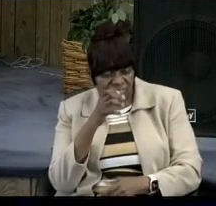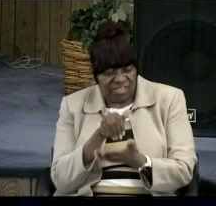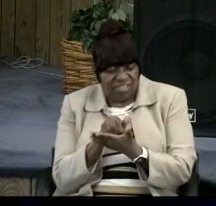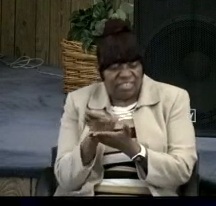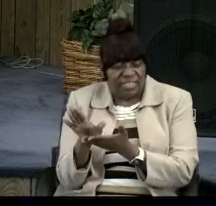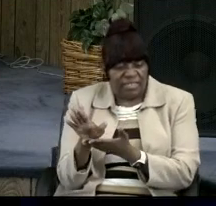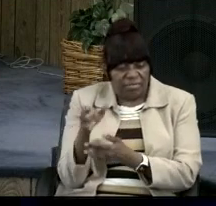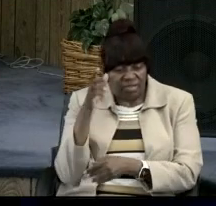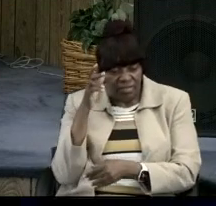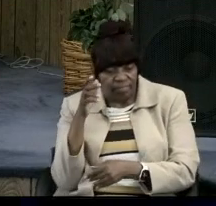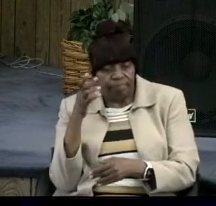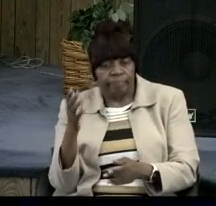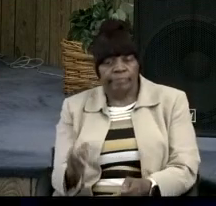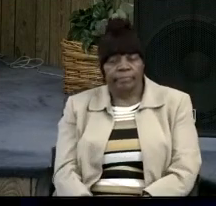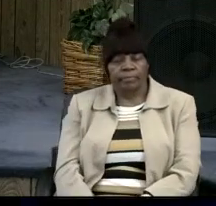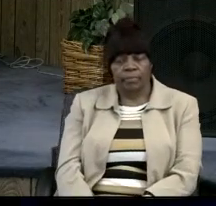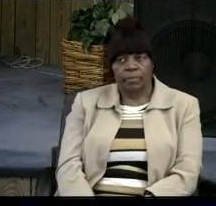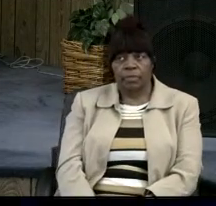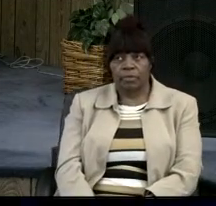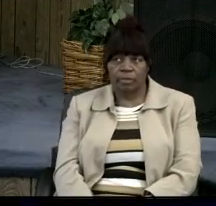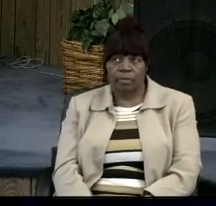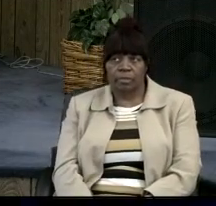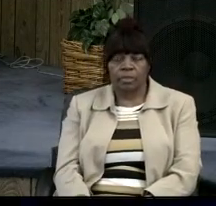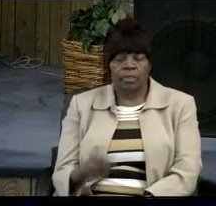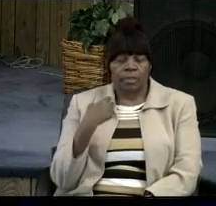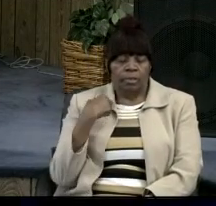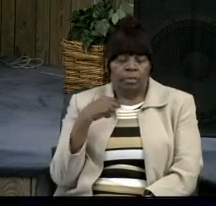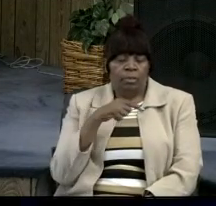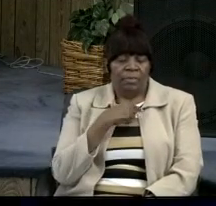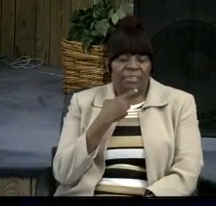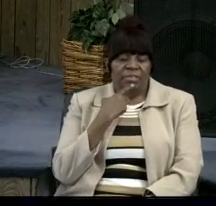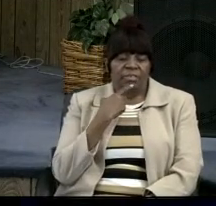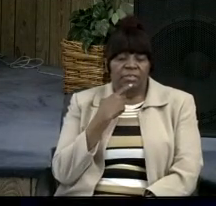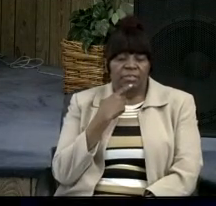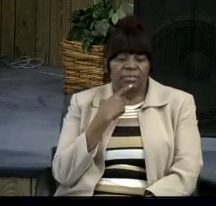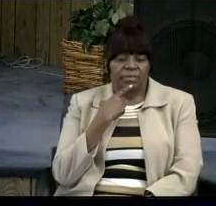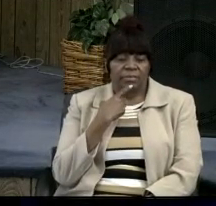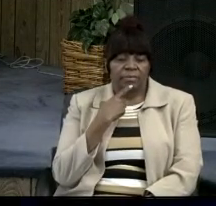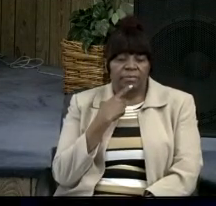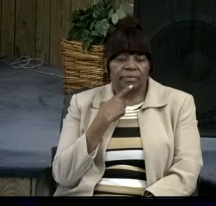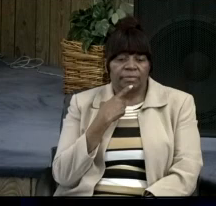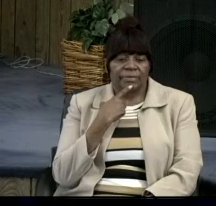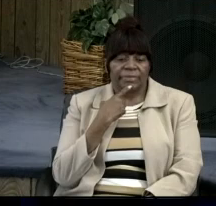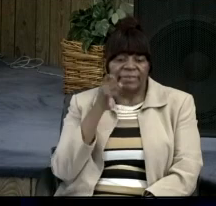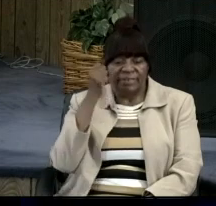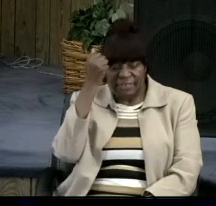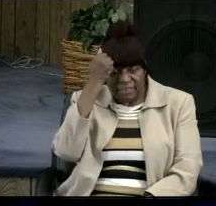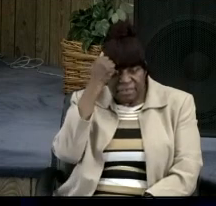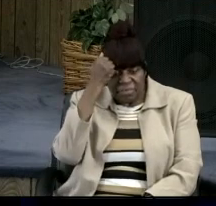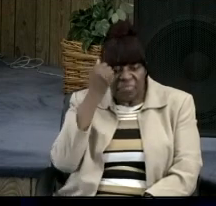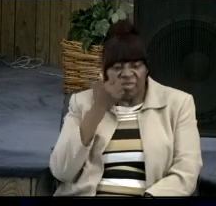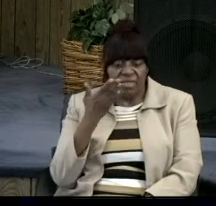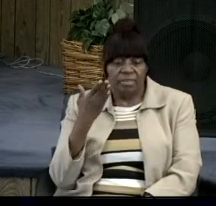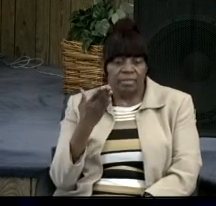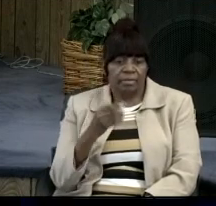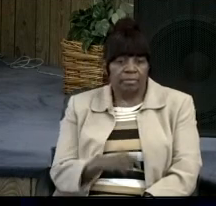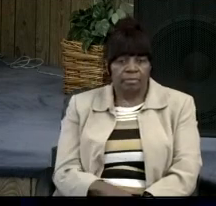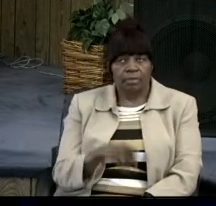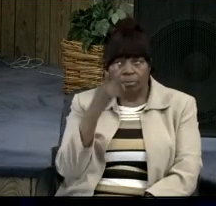every time they came to us, we had the stupid thing that our parents said to them. Amen. Saying things like, because I said